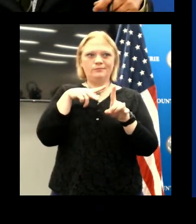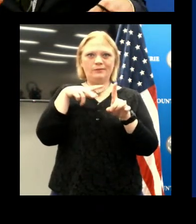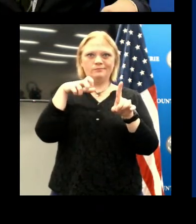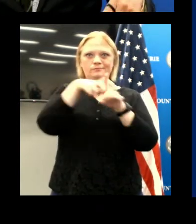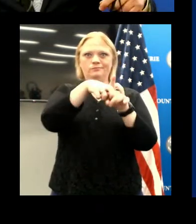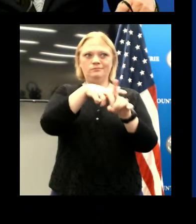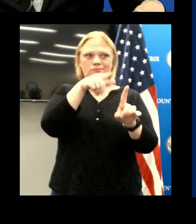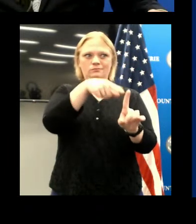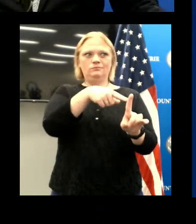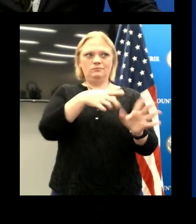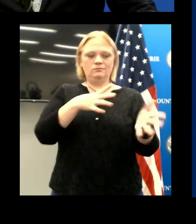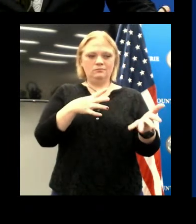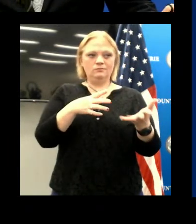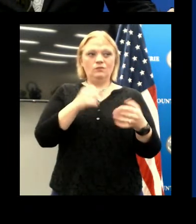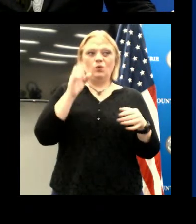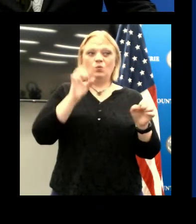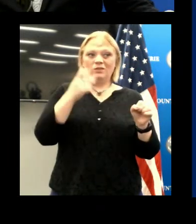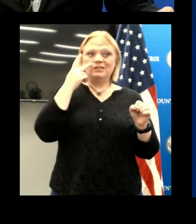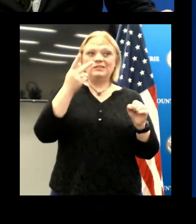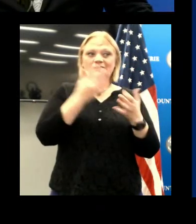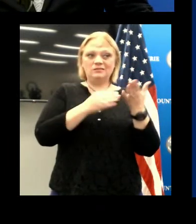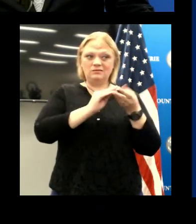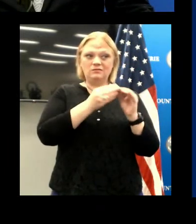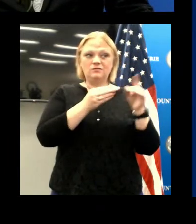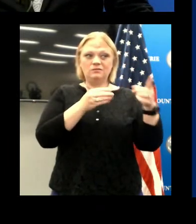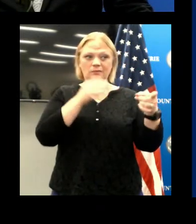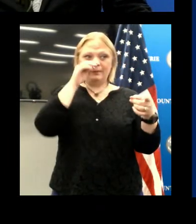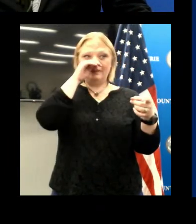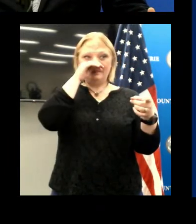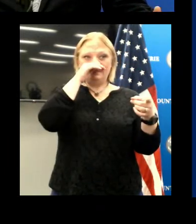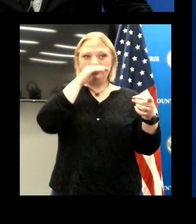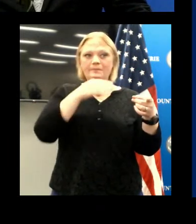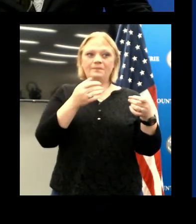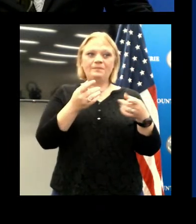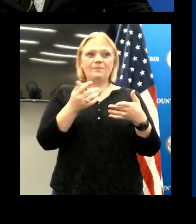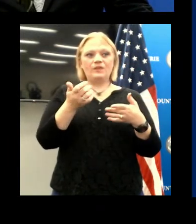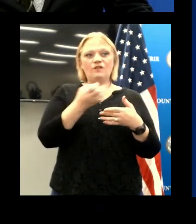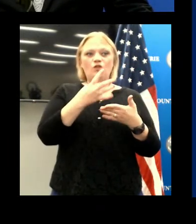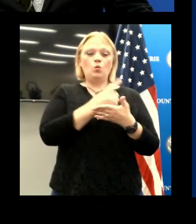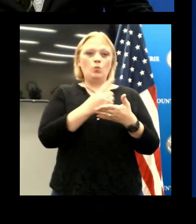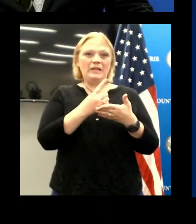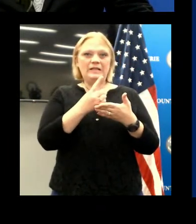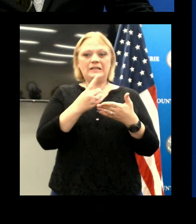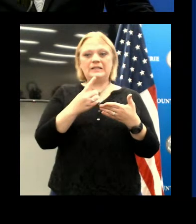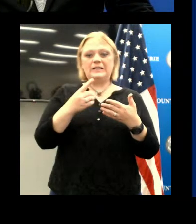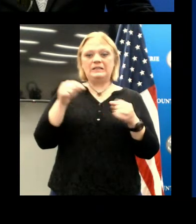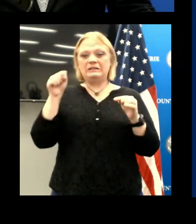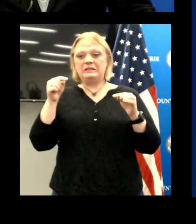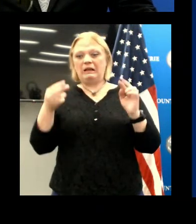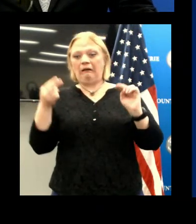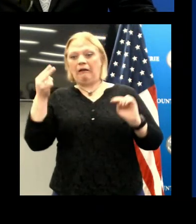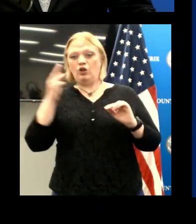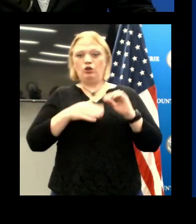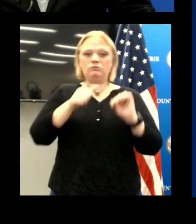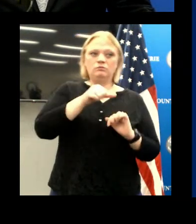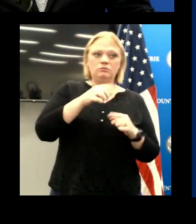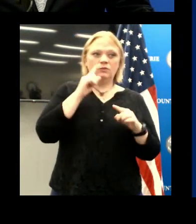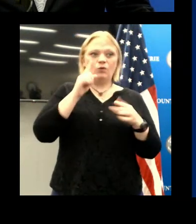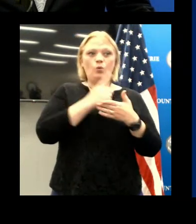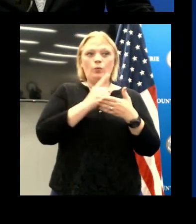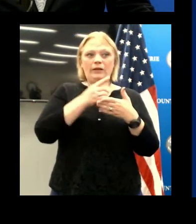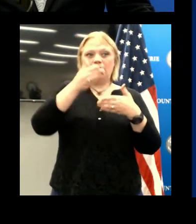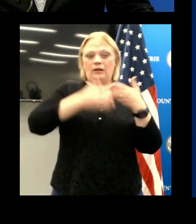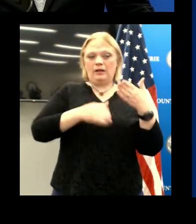can see with some of the numbers we have here, there are weeks in which certain zip codes are higher than others. For the week ending of